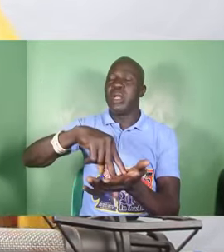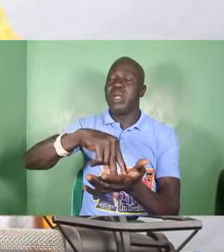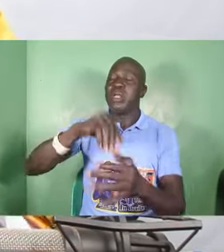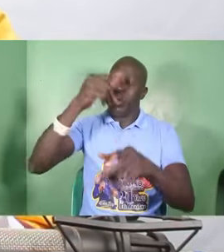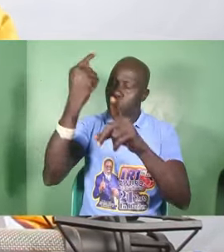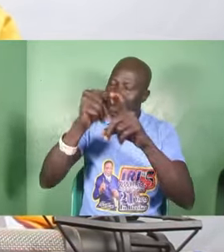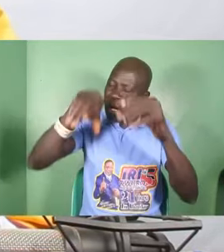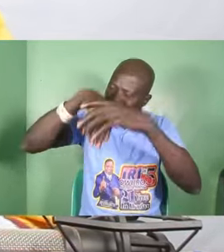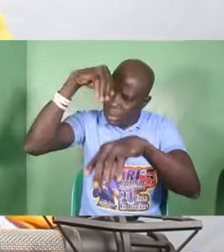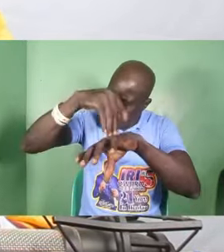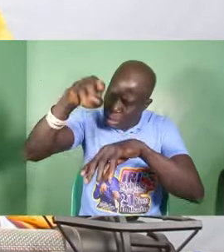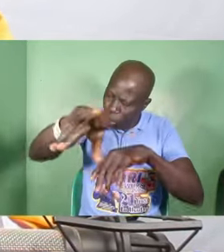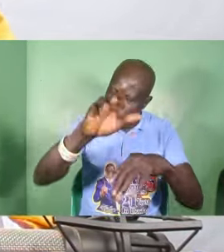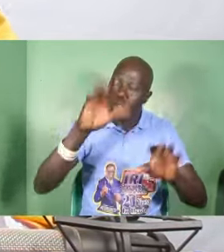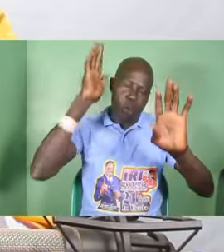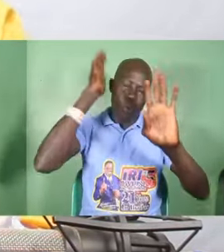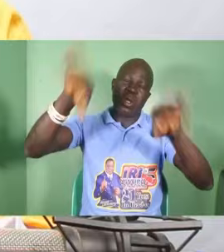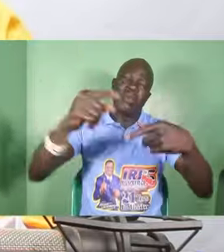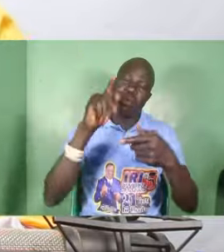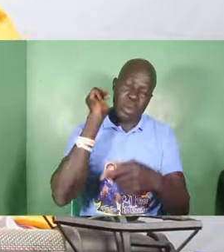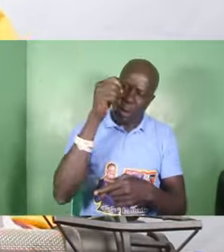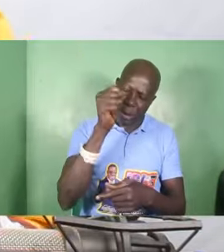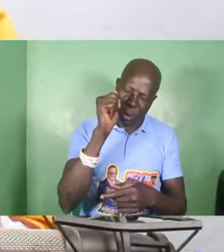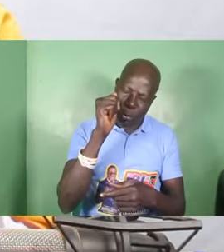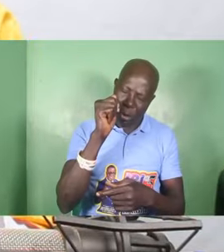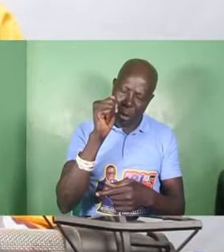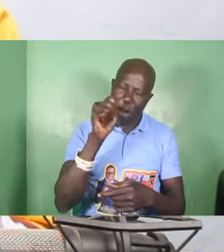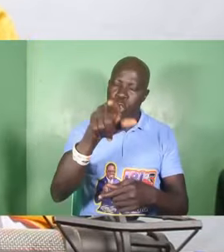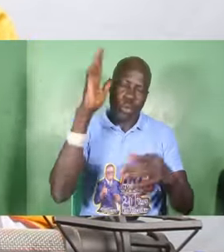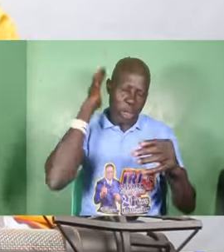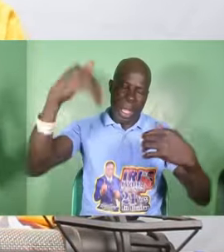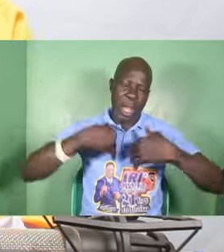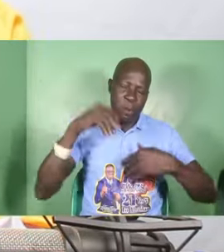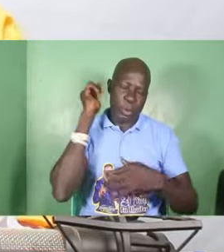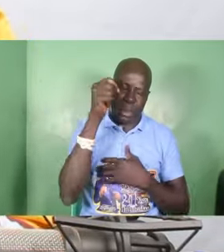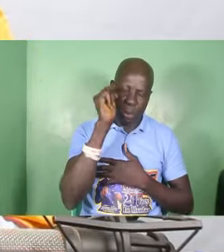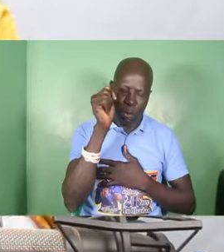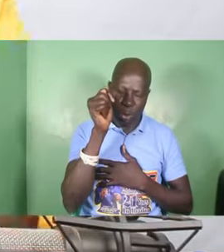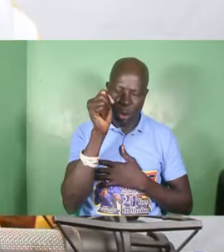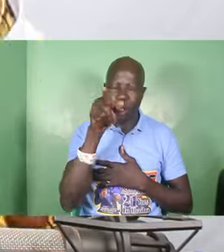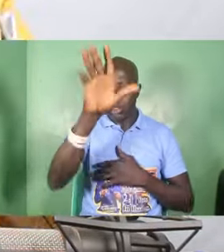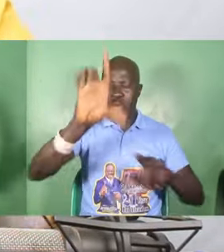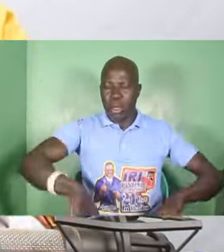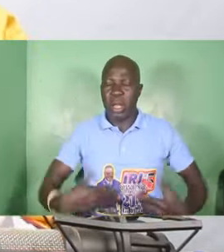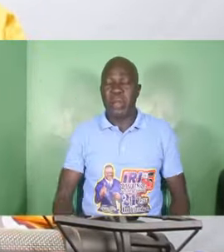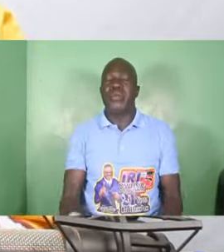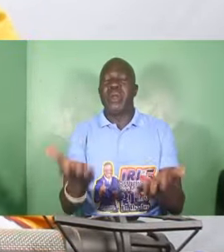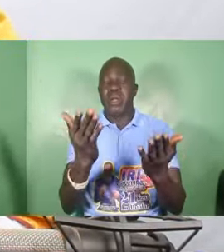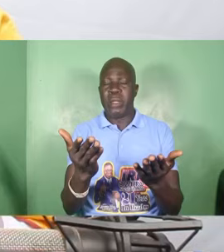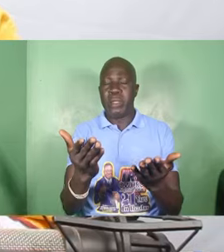mo ran jade. This is what I'm saying. Ah, o ma fun oni eri. Amen. Testimony. Wa ni testimony. Amen. Aye re adide.